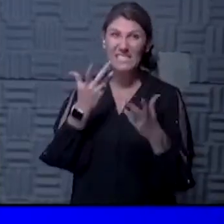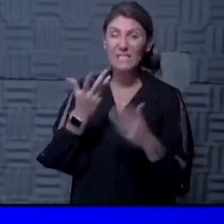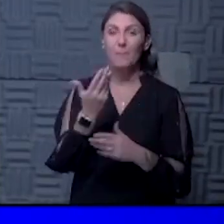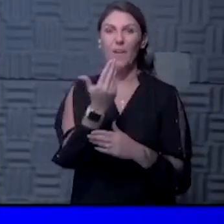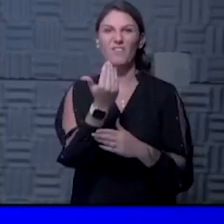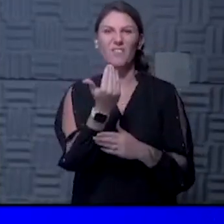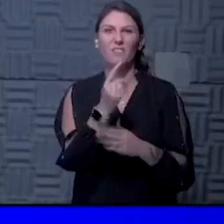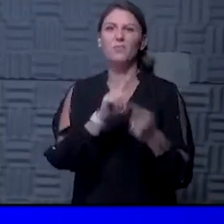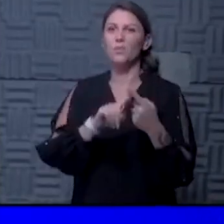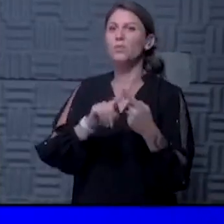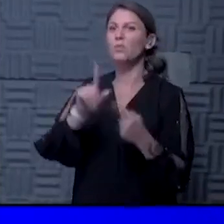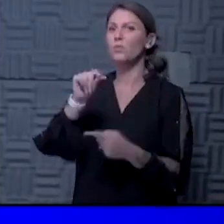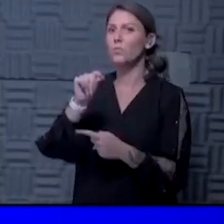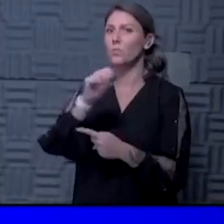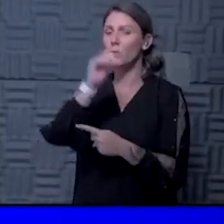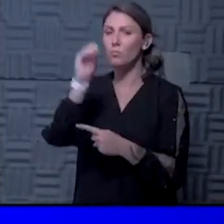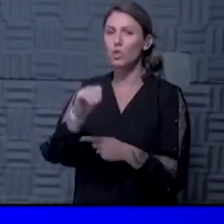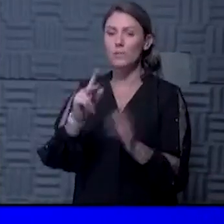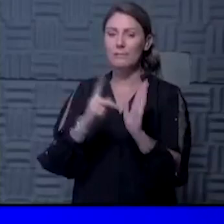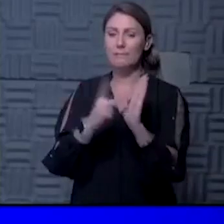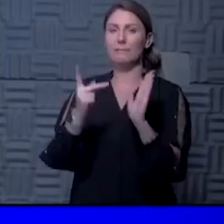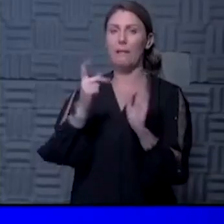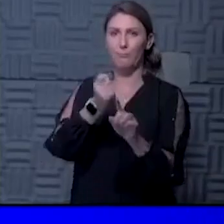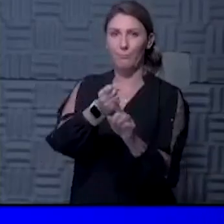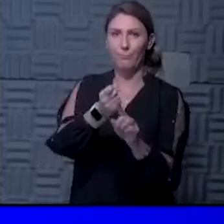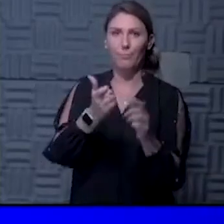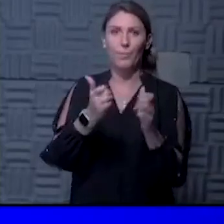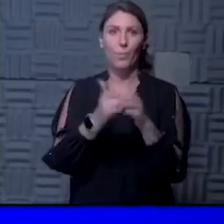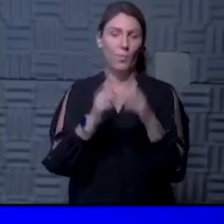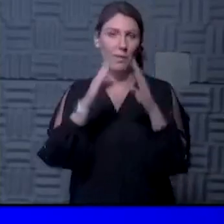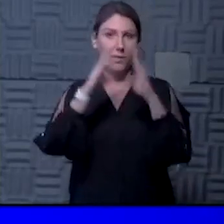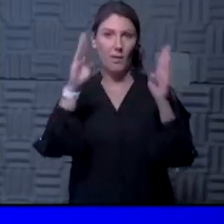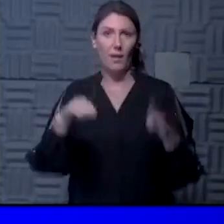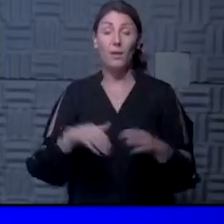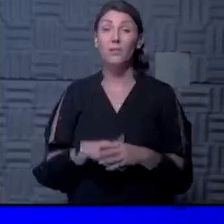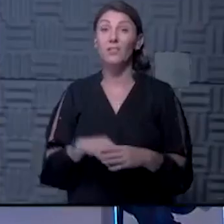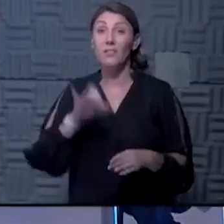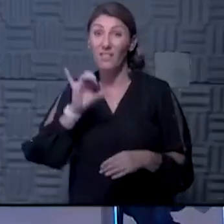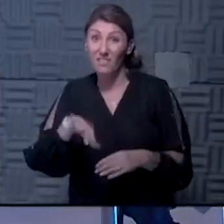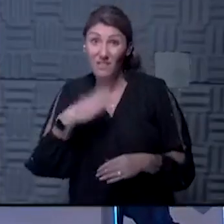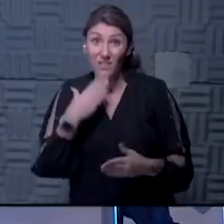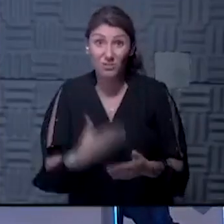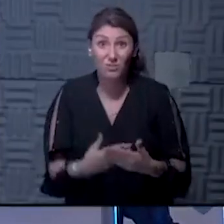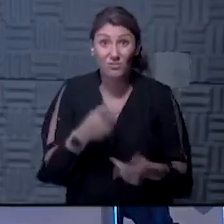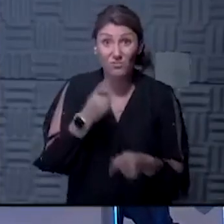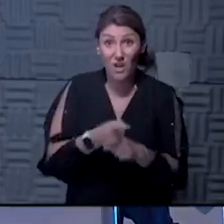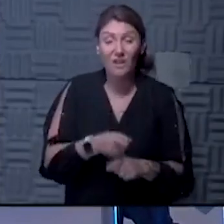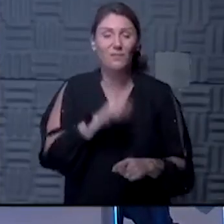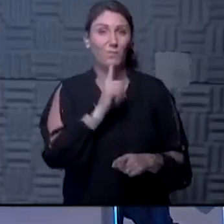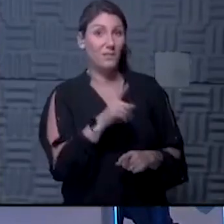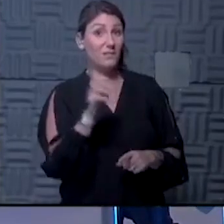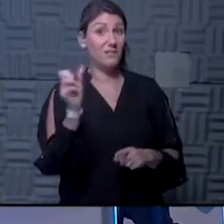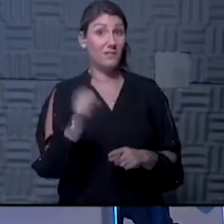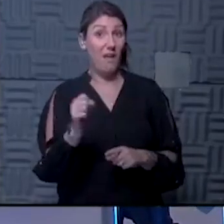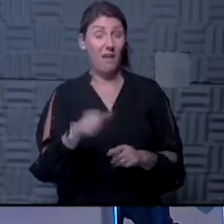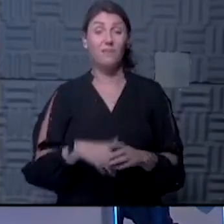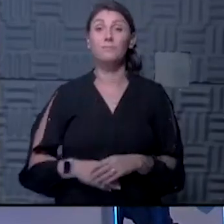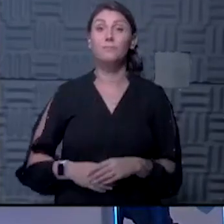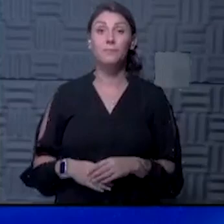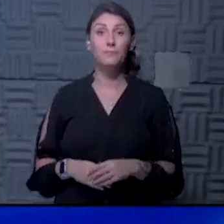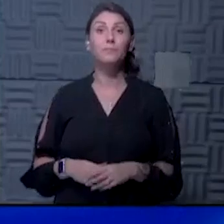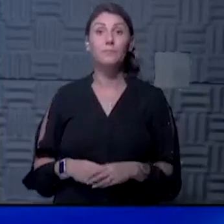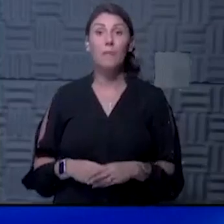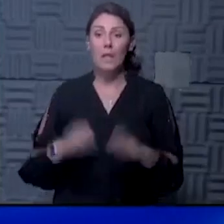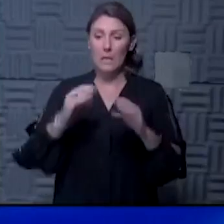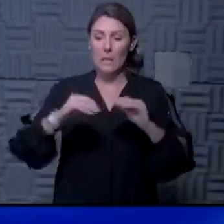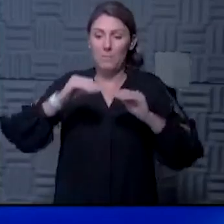15 to 20% secondary attack rate within the household itself. So that's pretty darn good, really. And it says that and